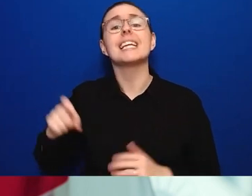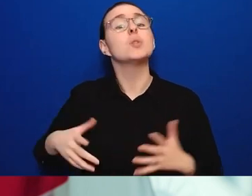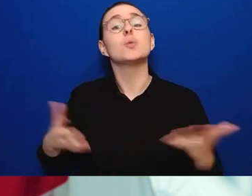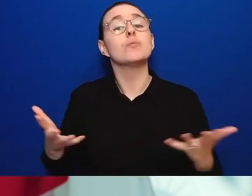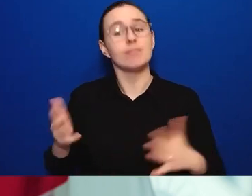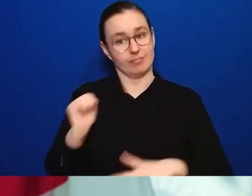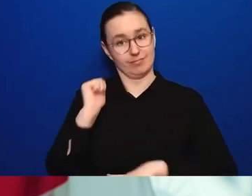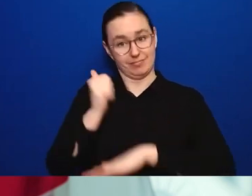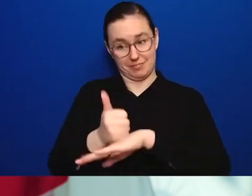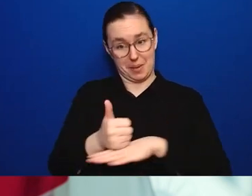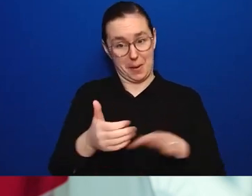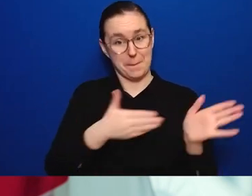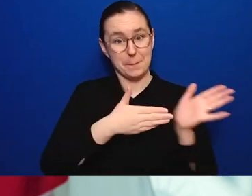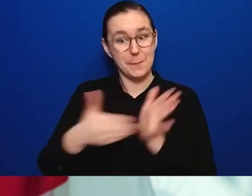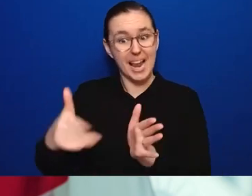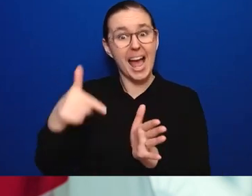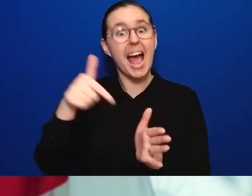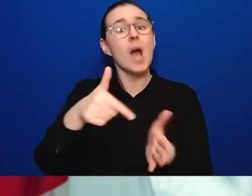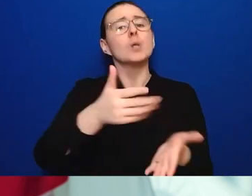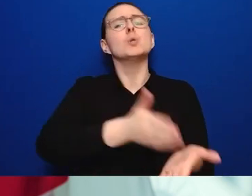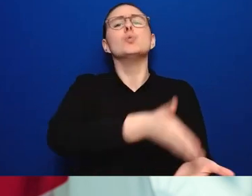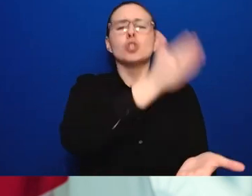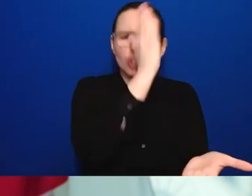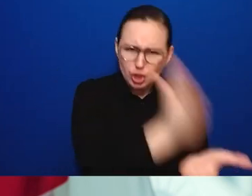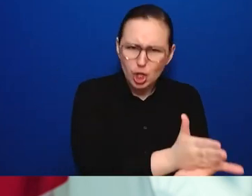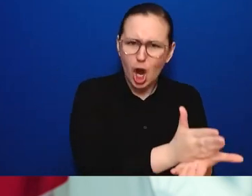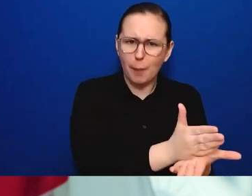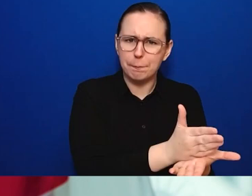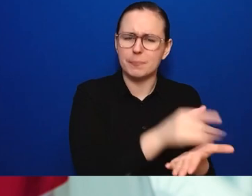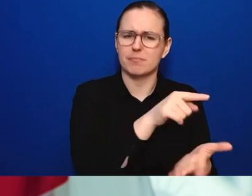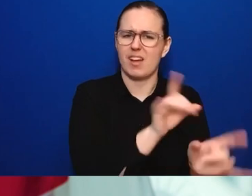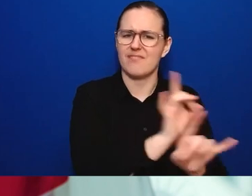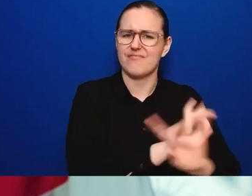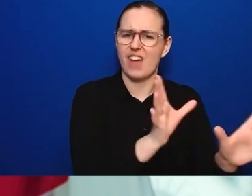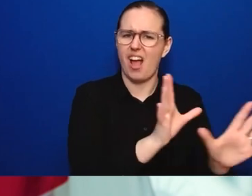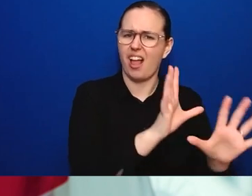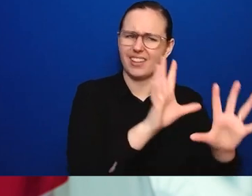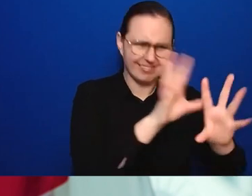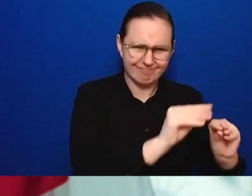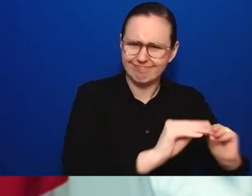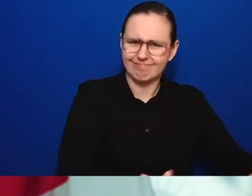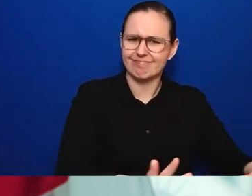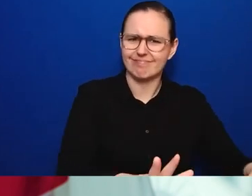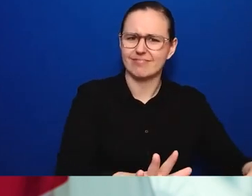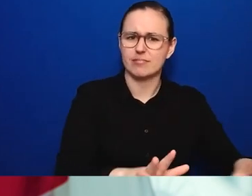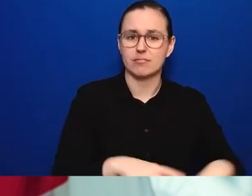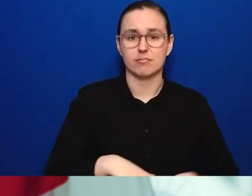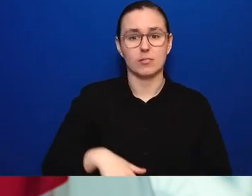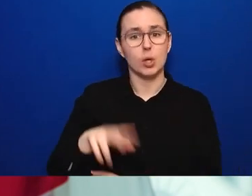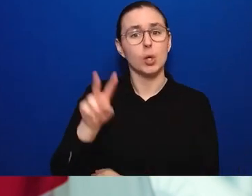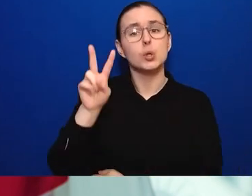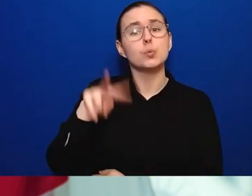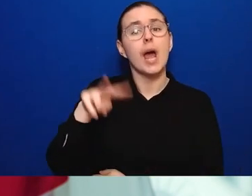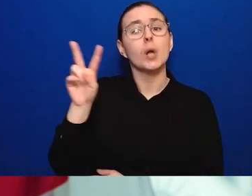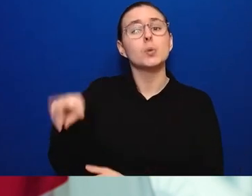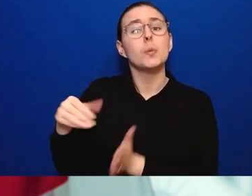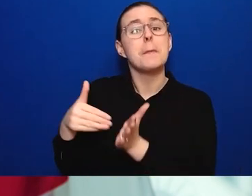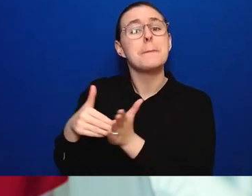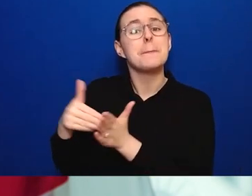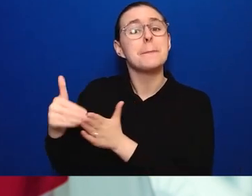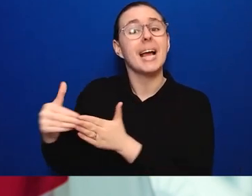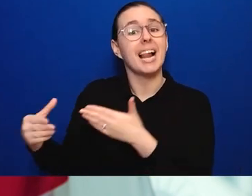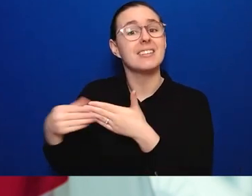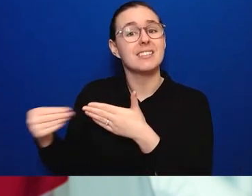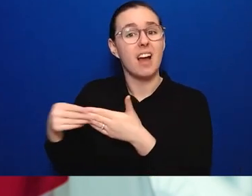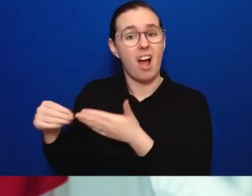violence, including Budget 2022's $22 million to support sexual assault centres over the next